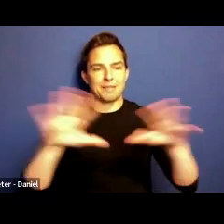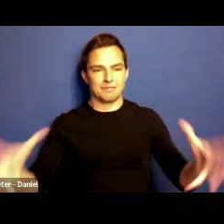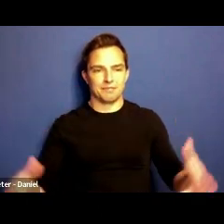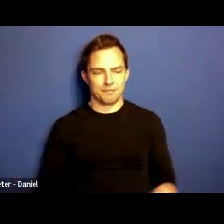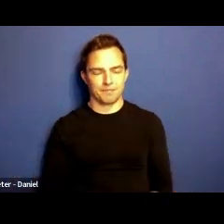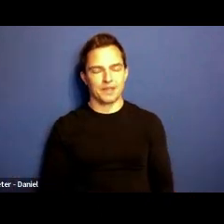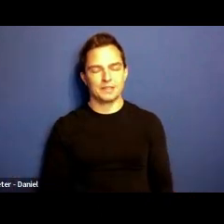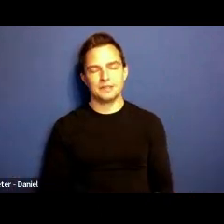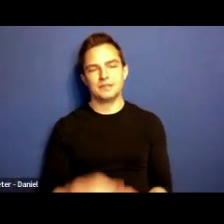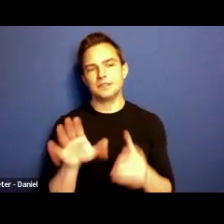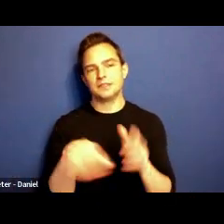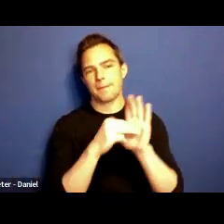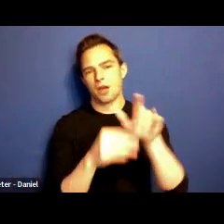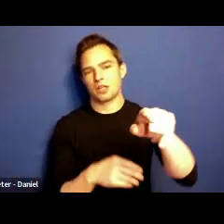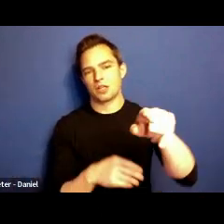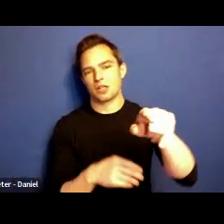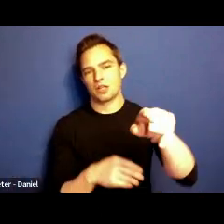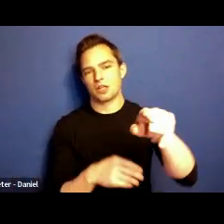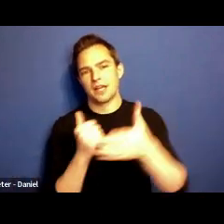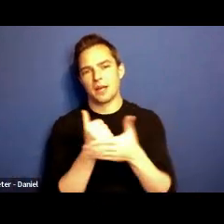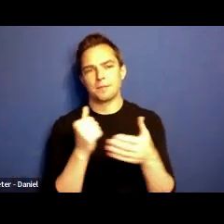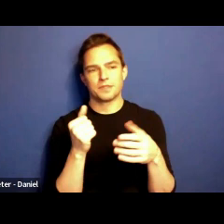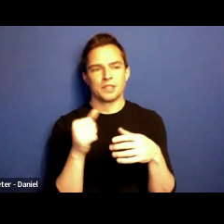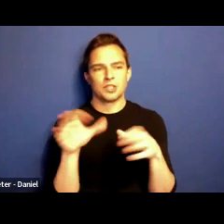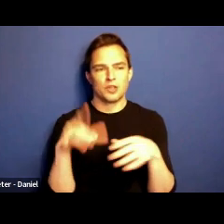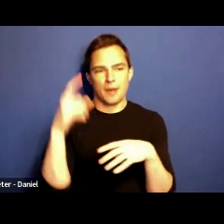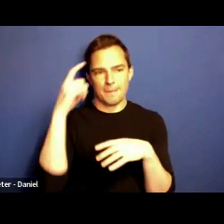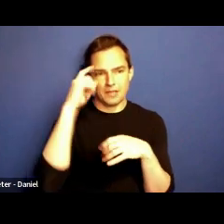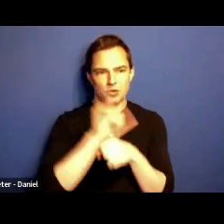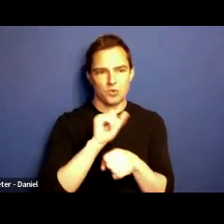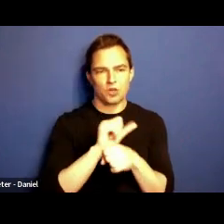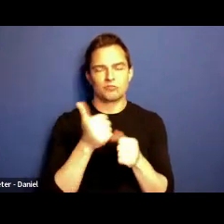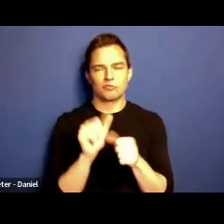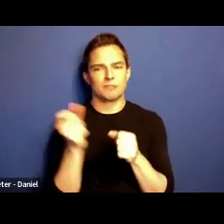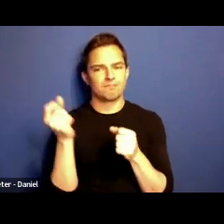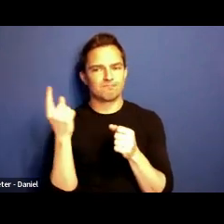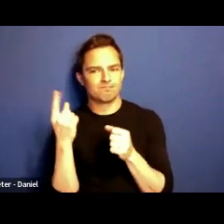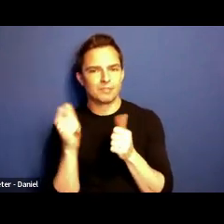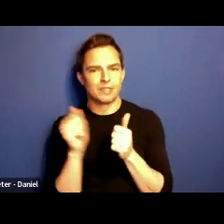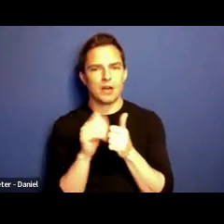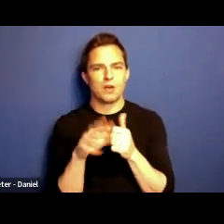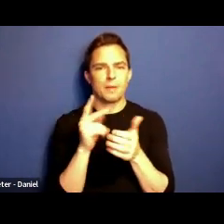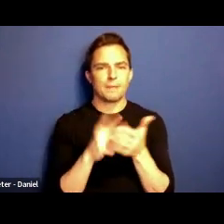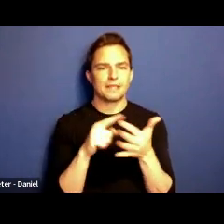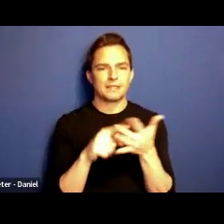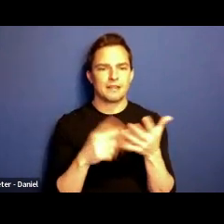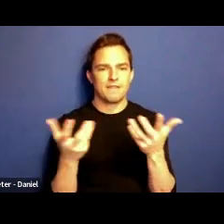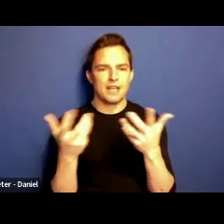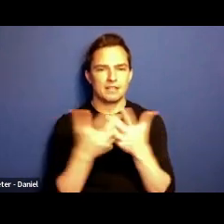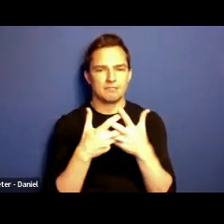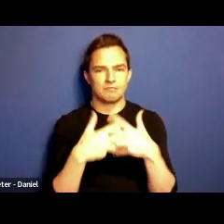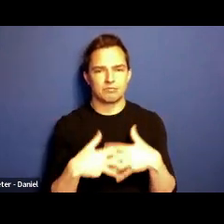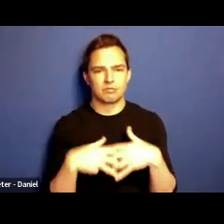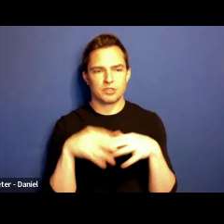the model helps us do that kind of mental work to understand how the pieces fit together to affect